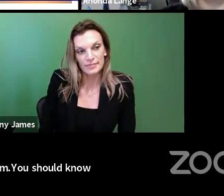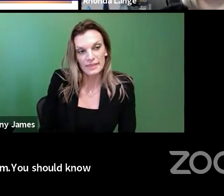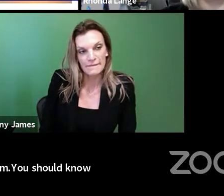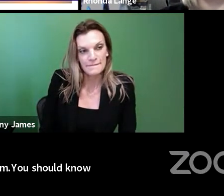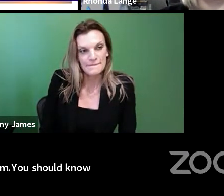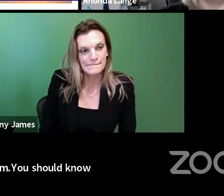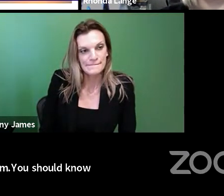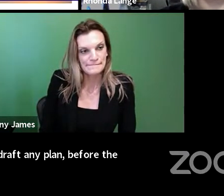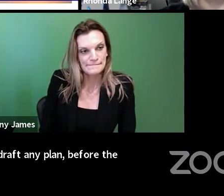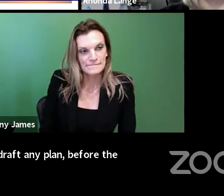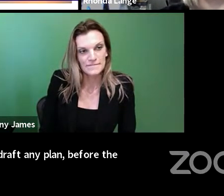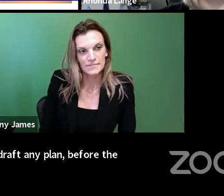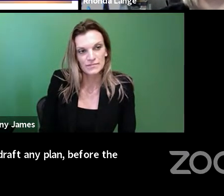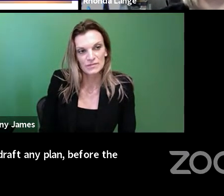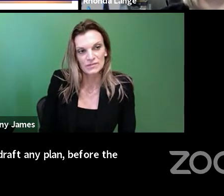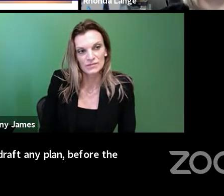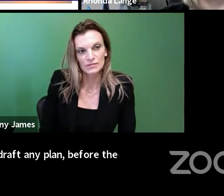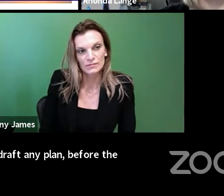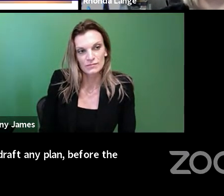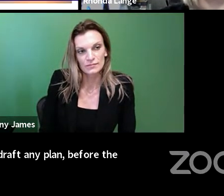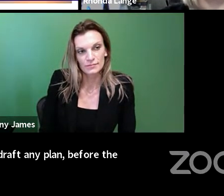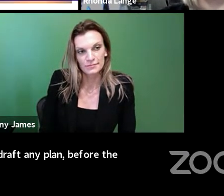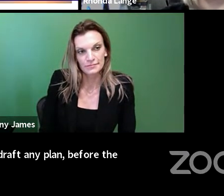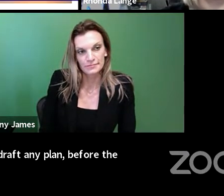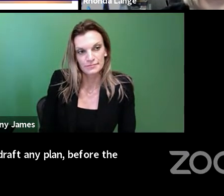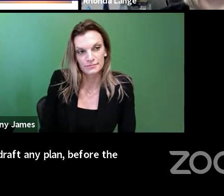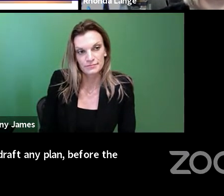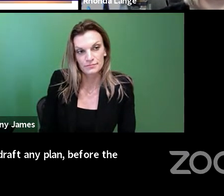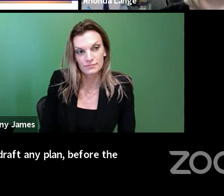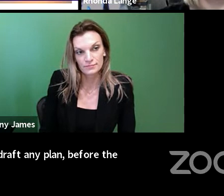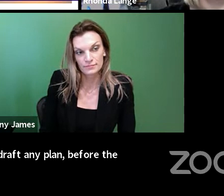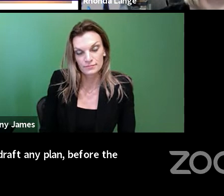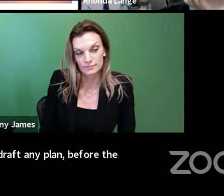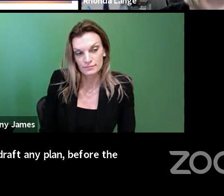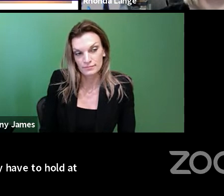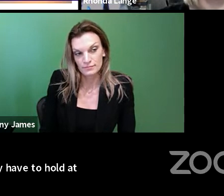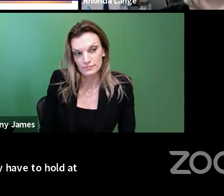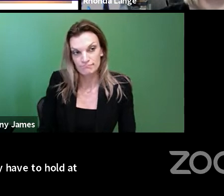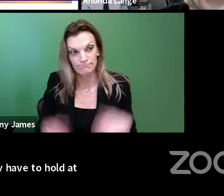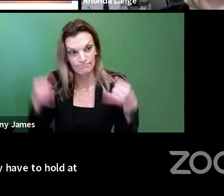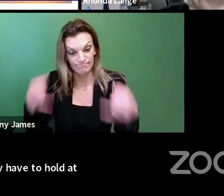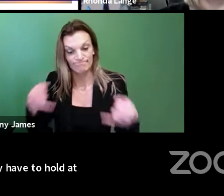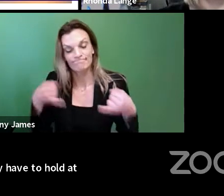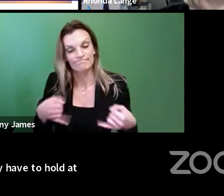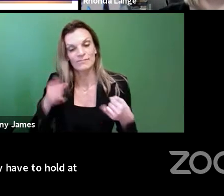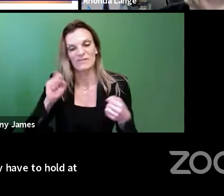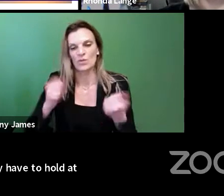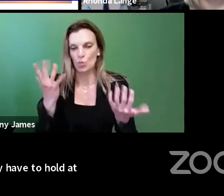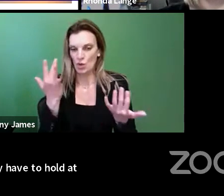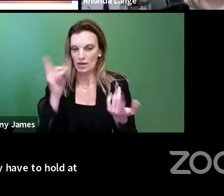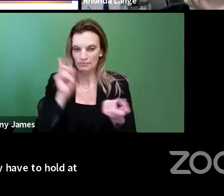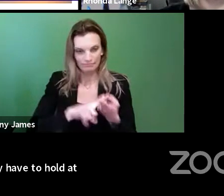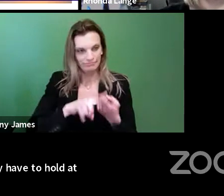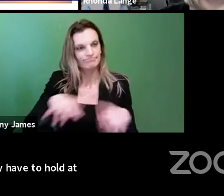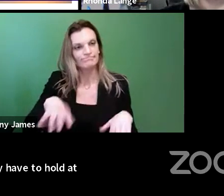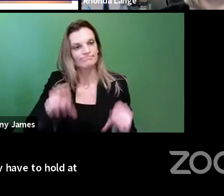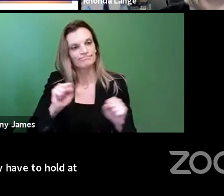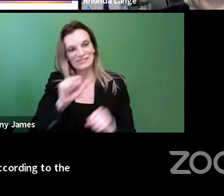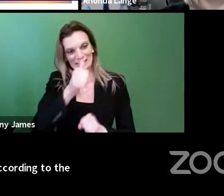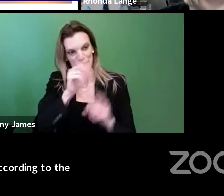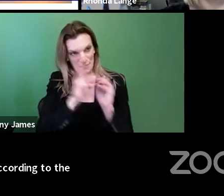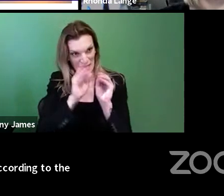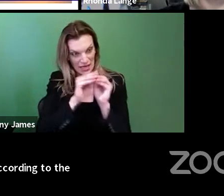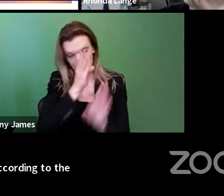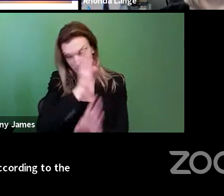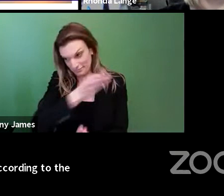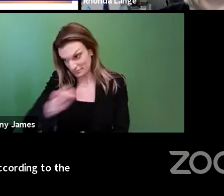is drawn, that they have to hold at least 10 public hearings according to the Constitution. You are looking at a